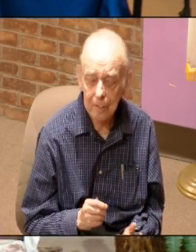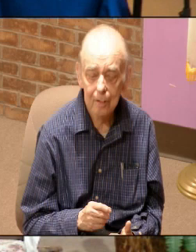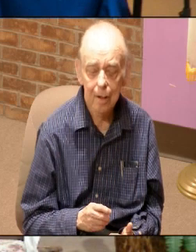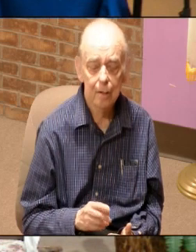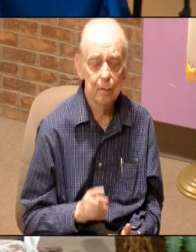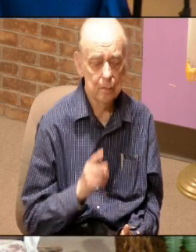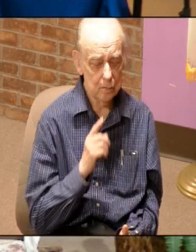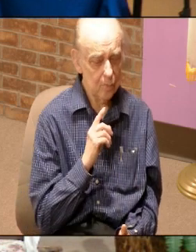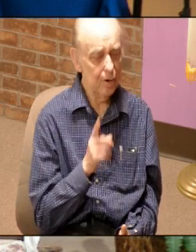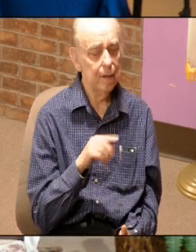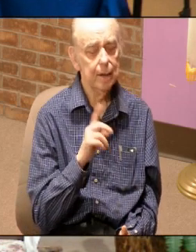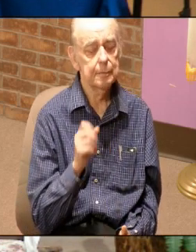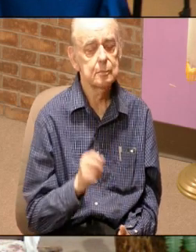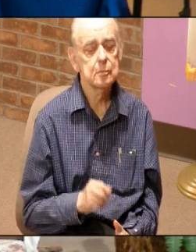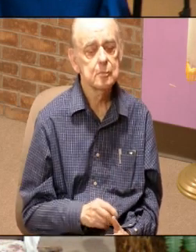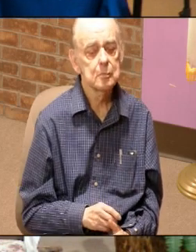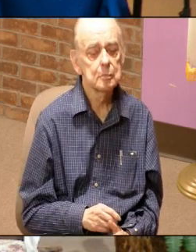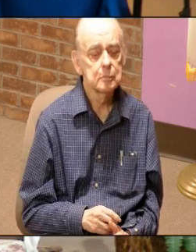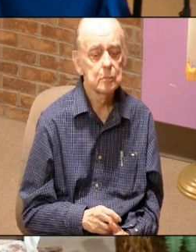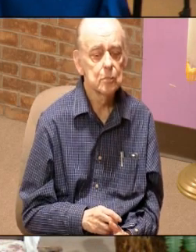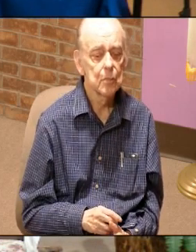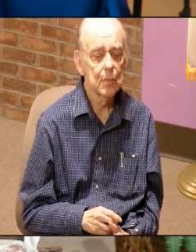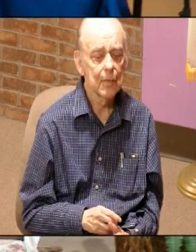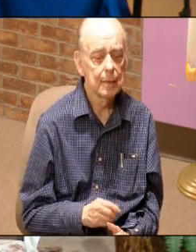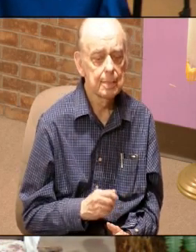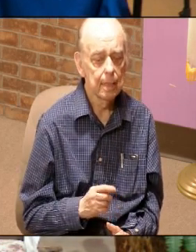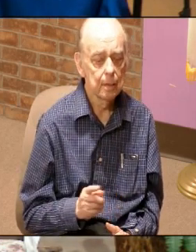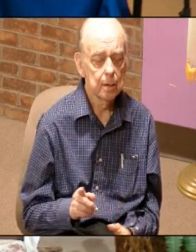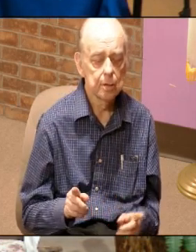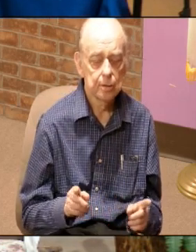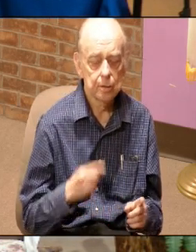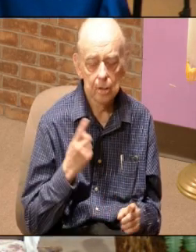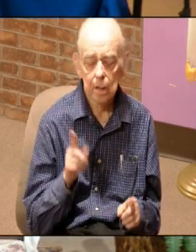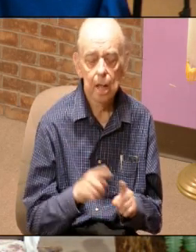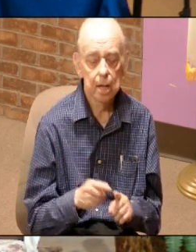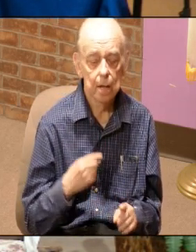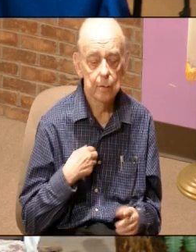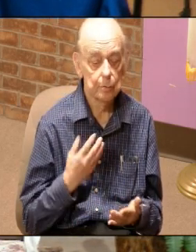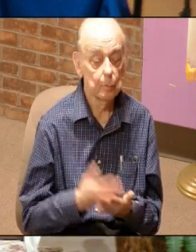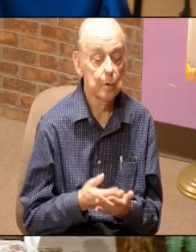really does it look like I was born yesterday